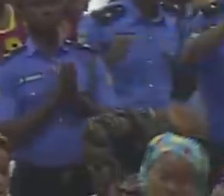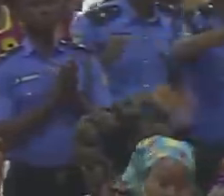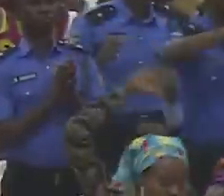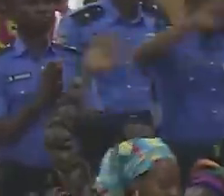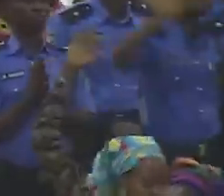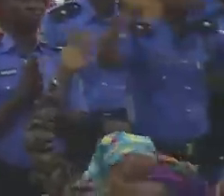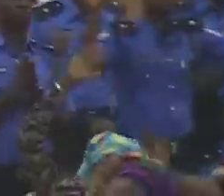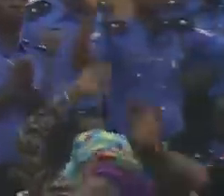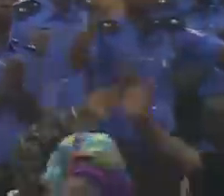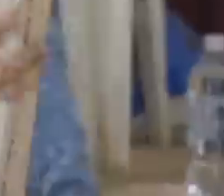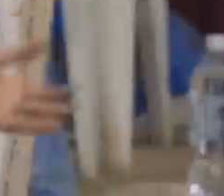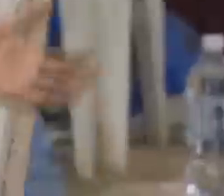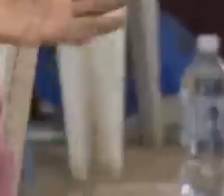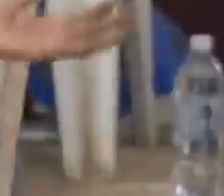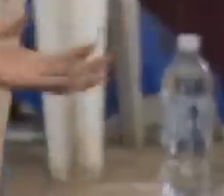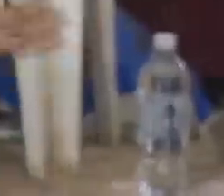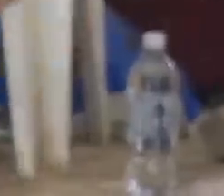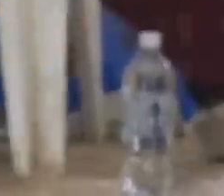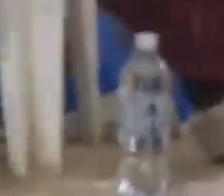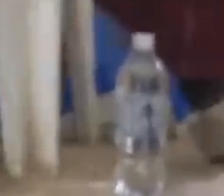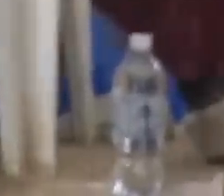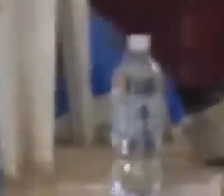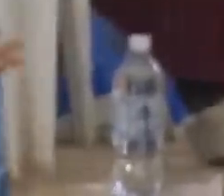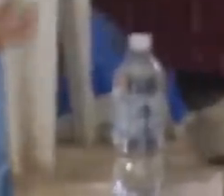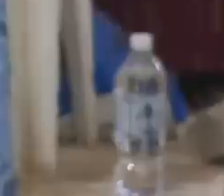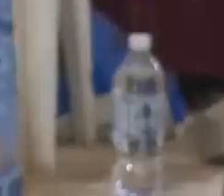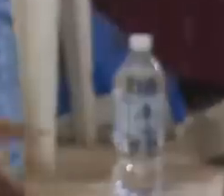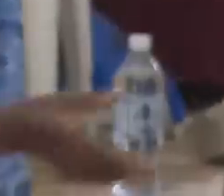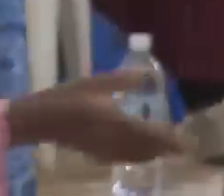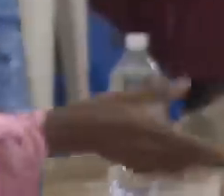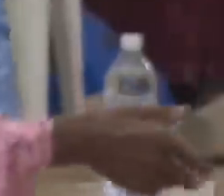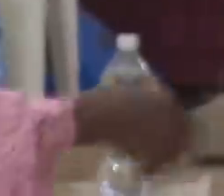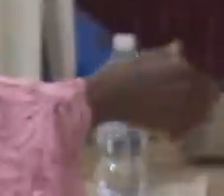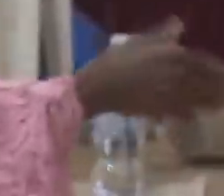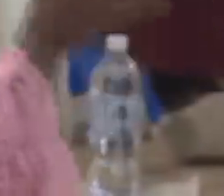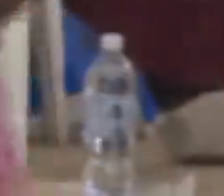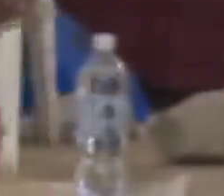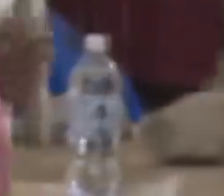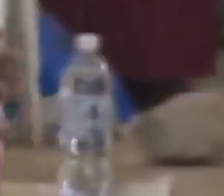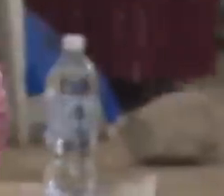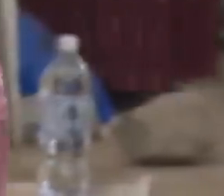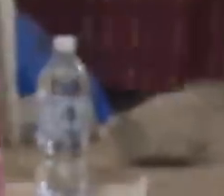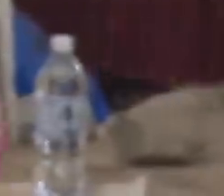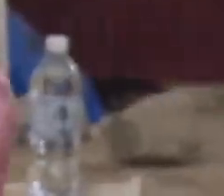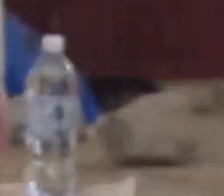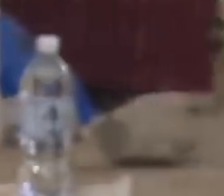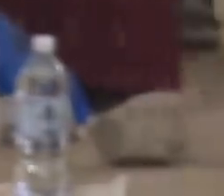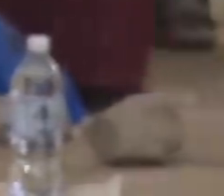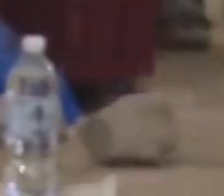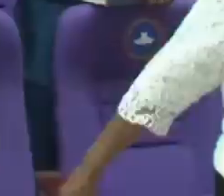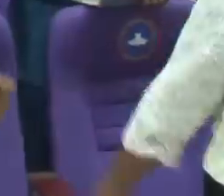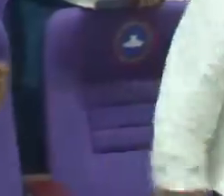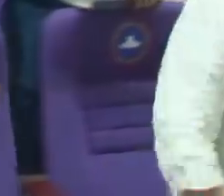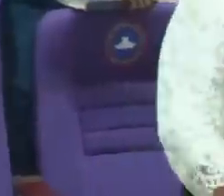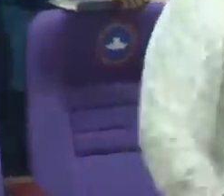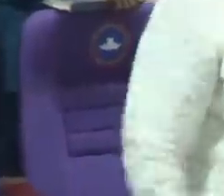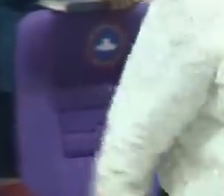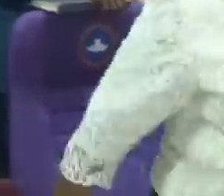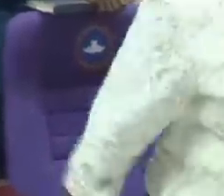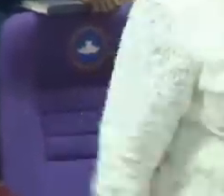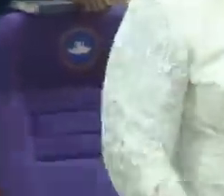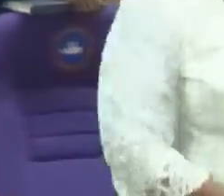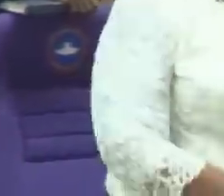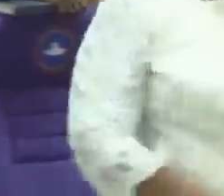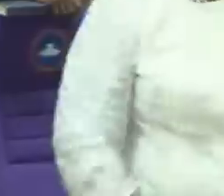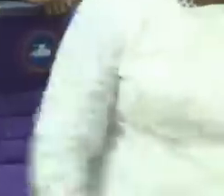him? Why don't you praise him? Why don't you give him glory and give him honor and give